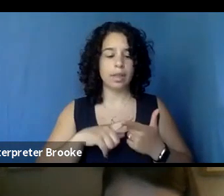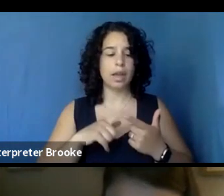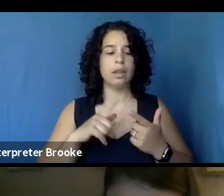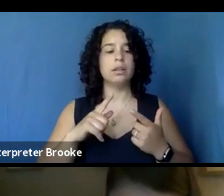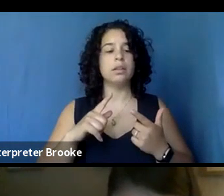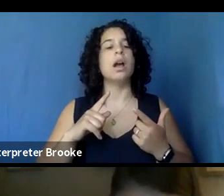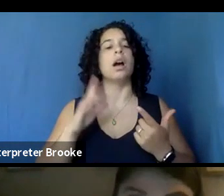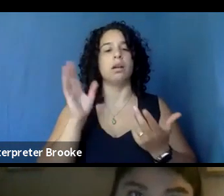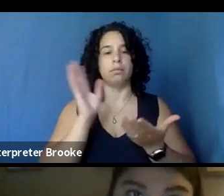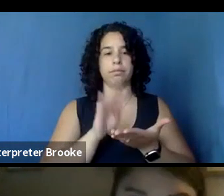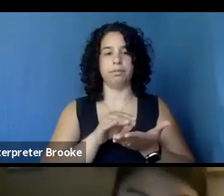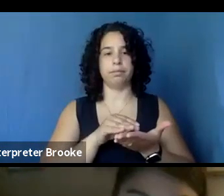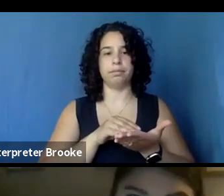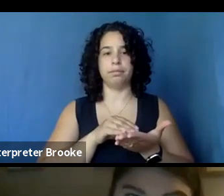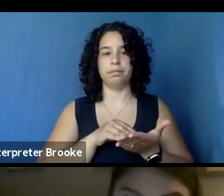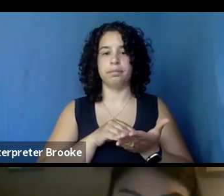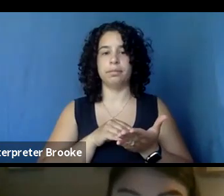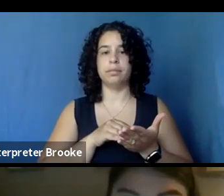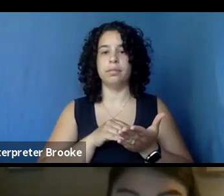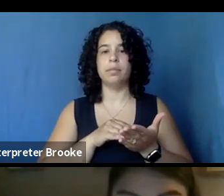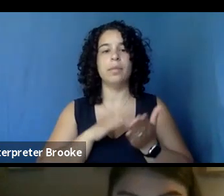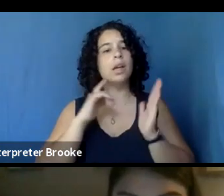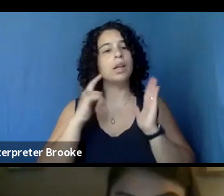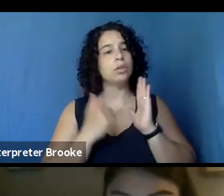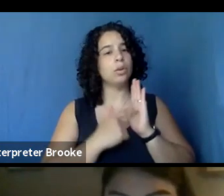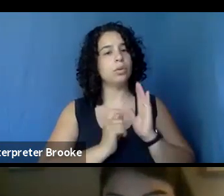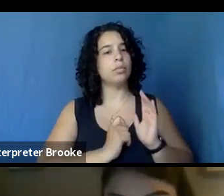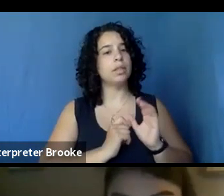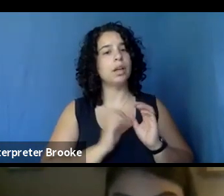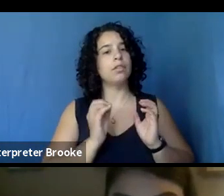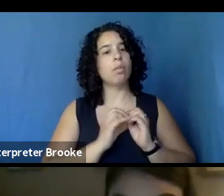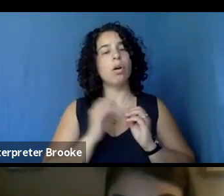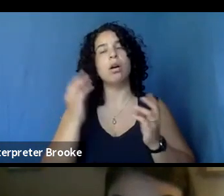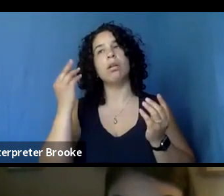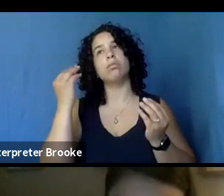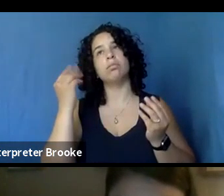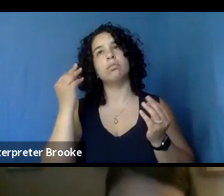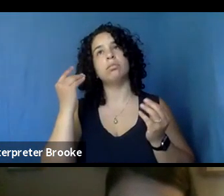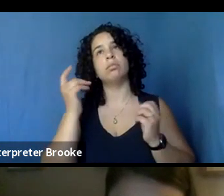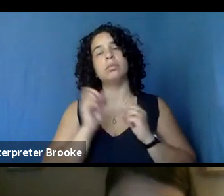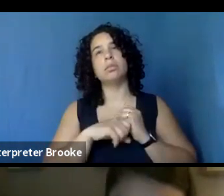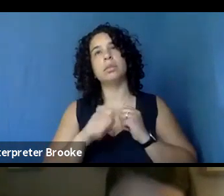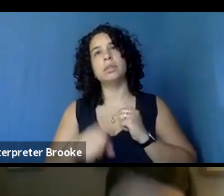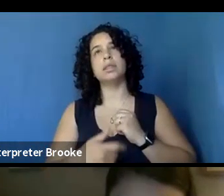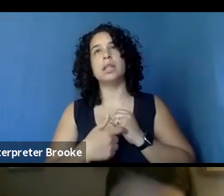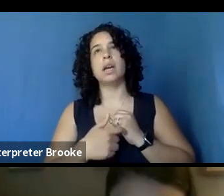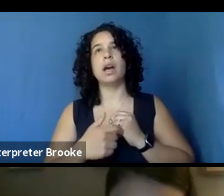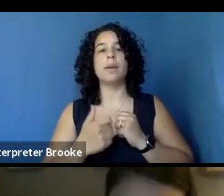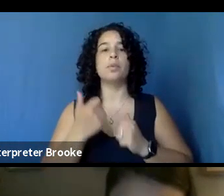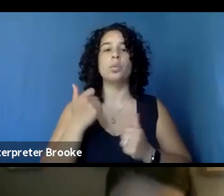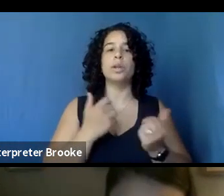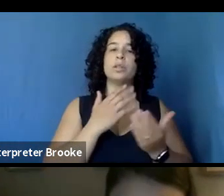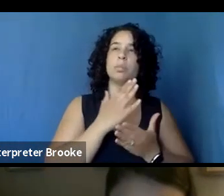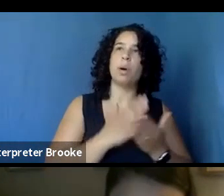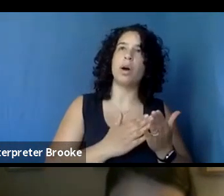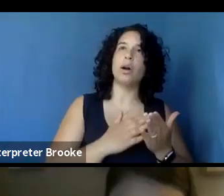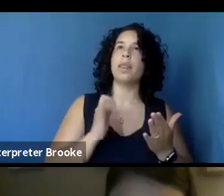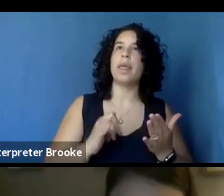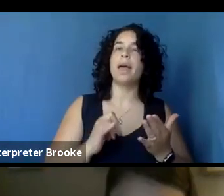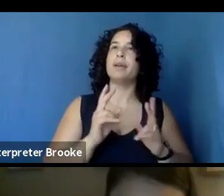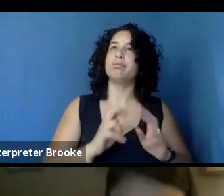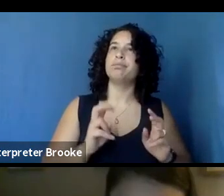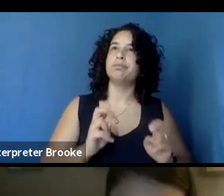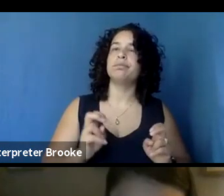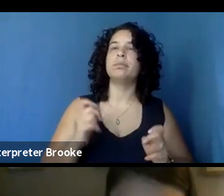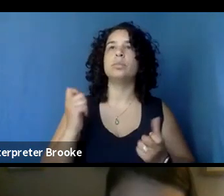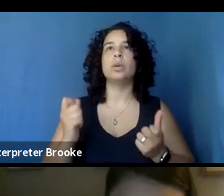Like I noticed myself really spending a lot of time kind of questioning different components of it. And as